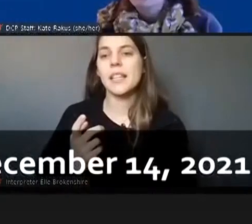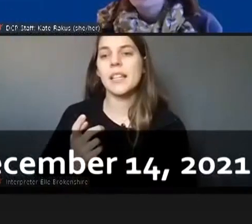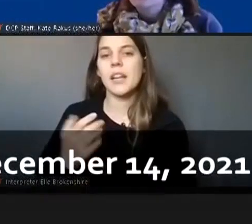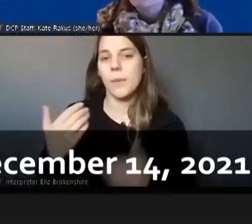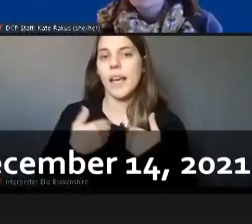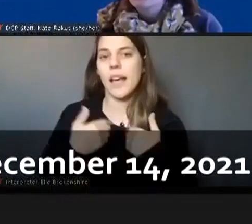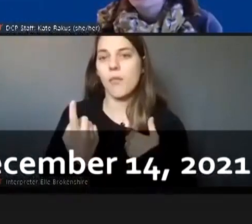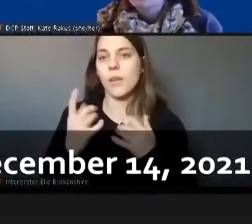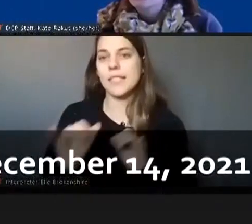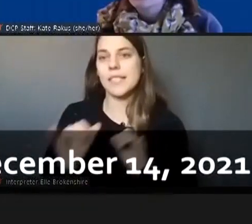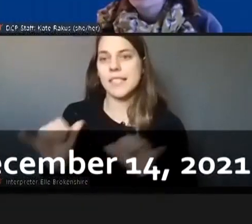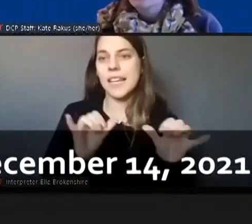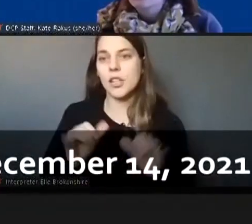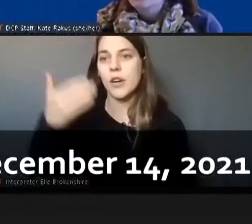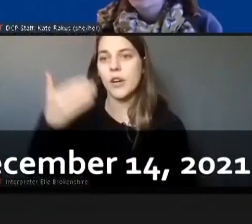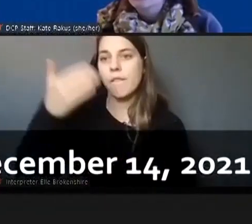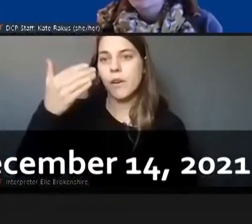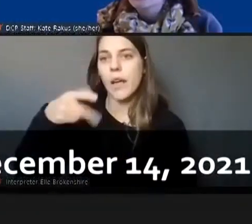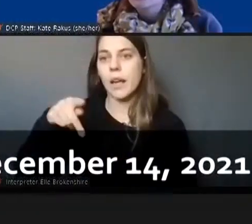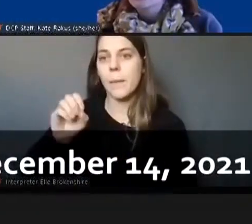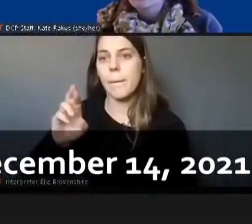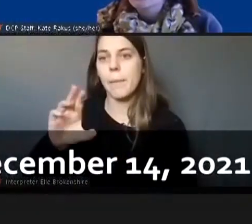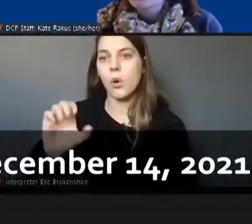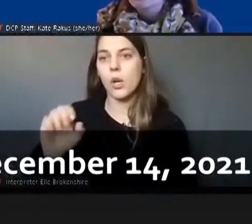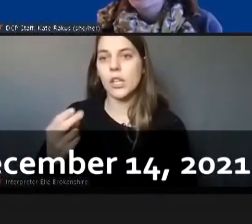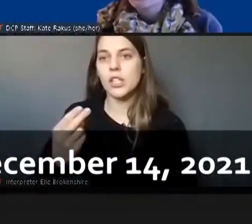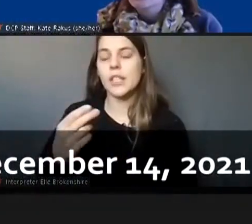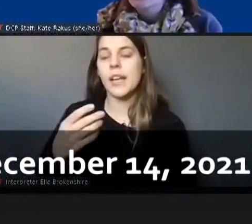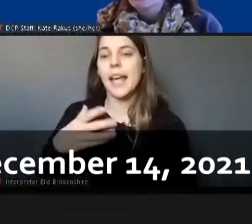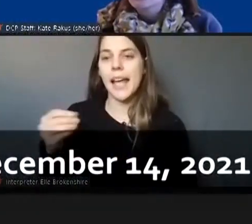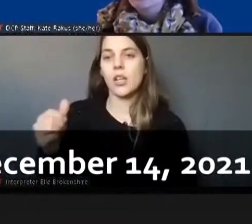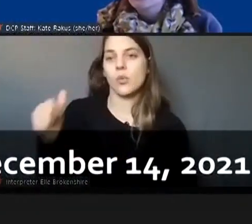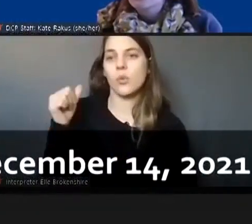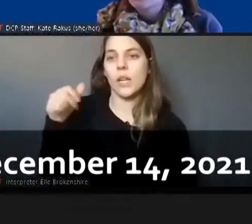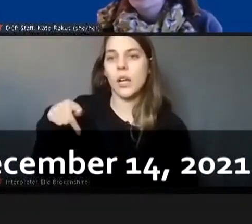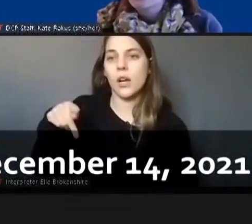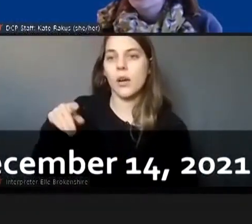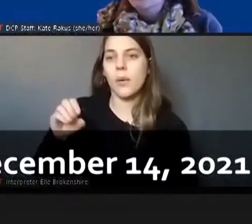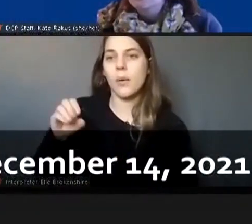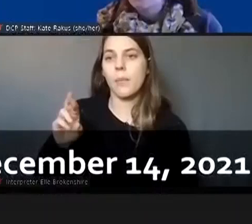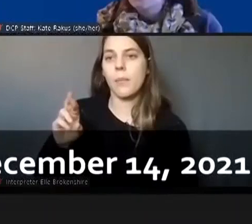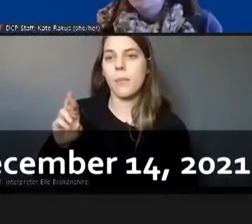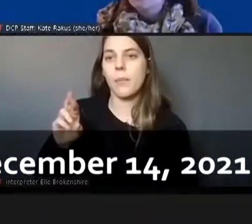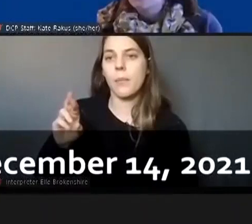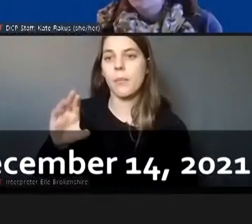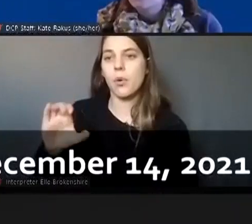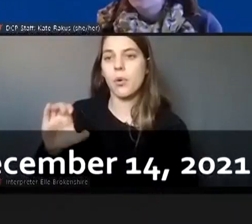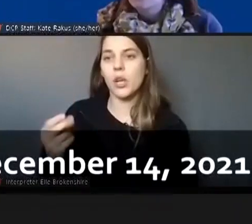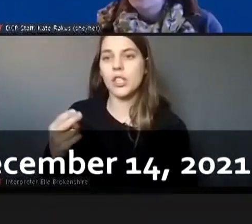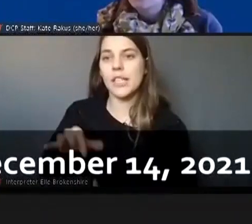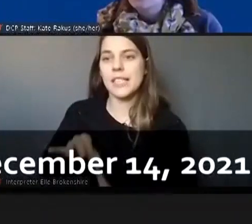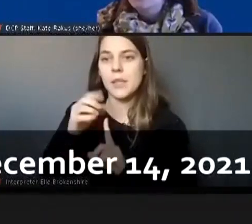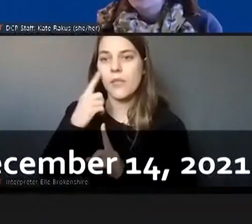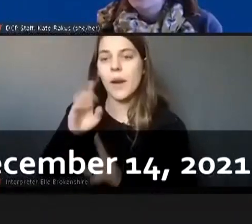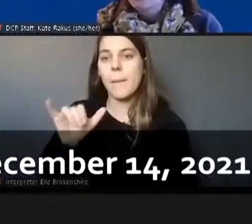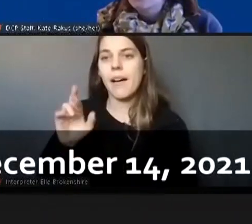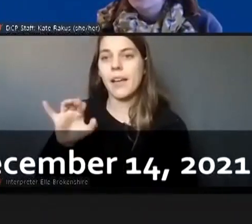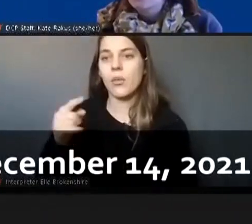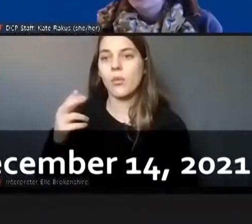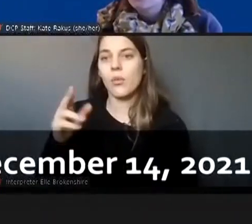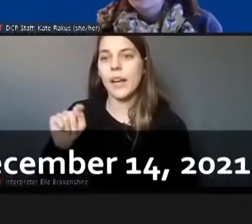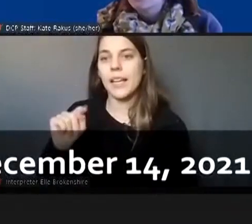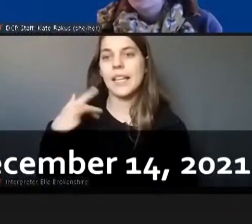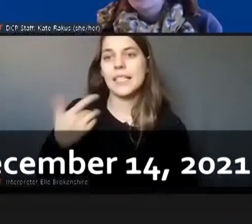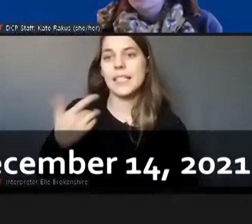front porch and rear porch exception for sort of a by right typical city front porch or